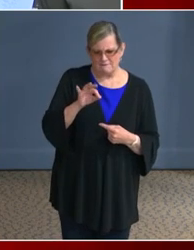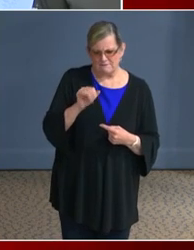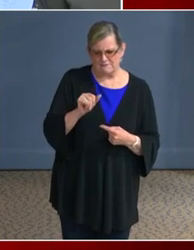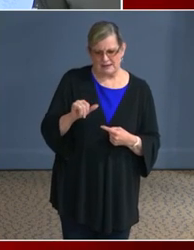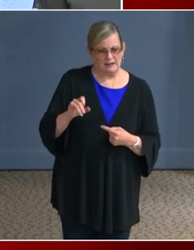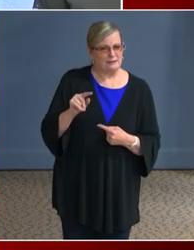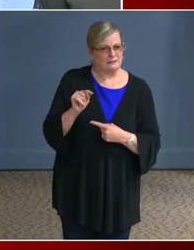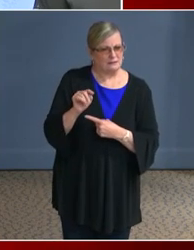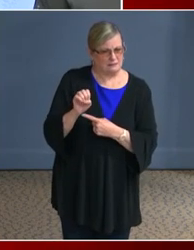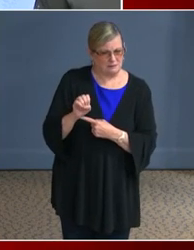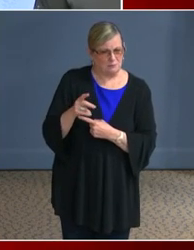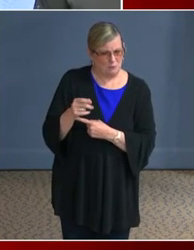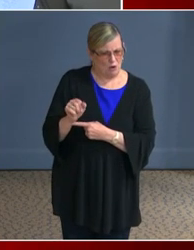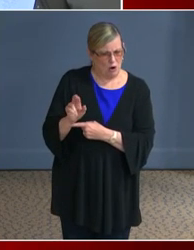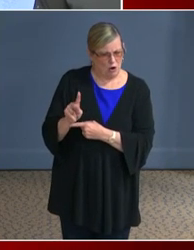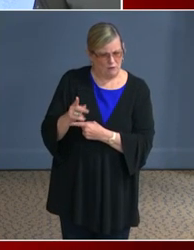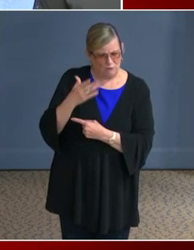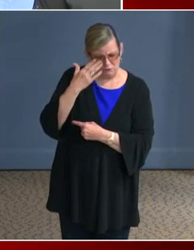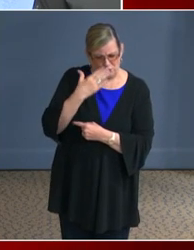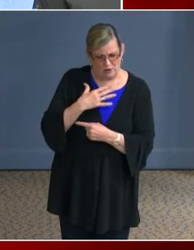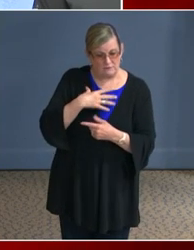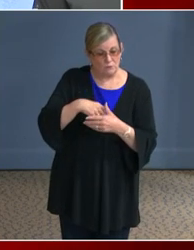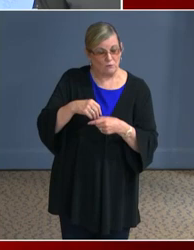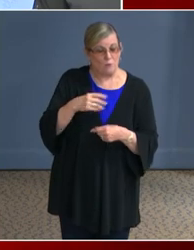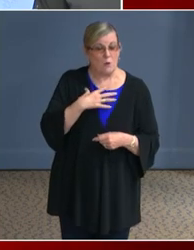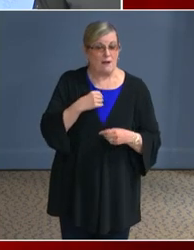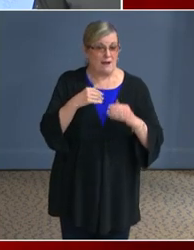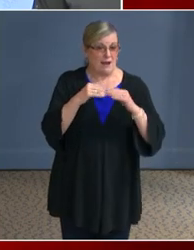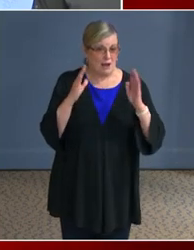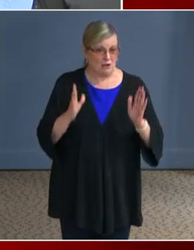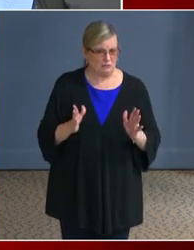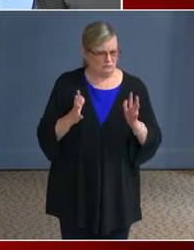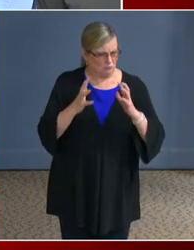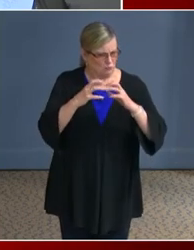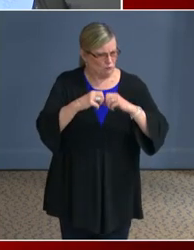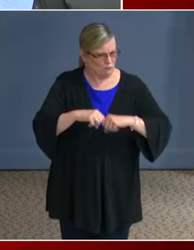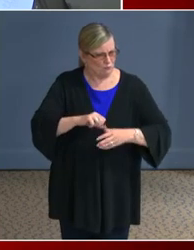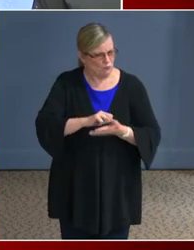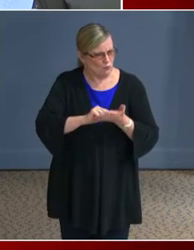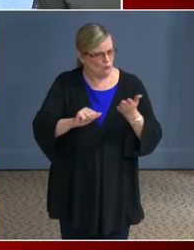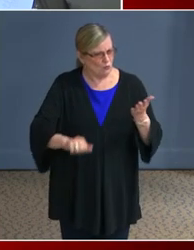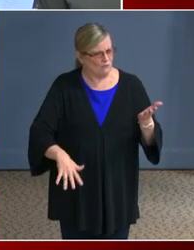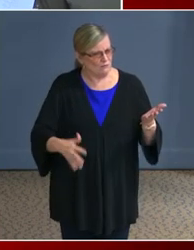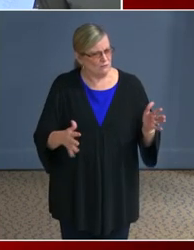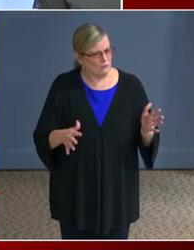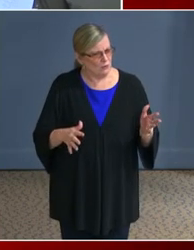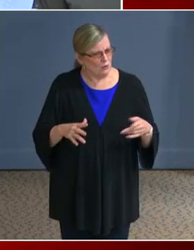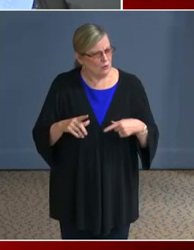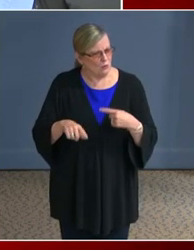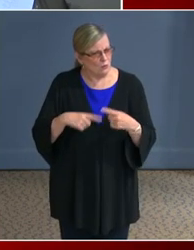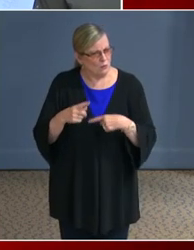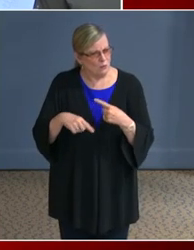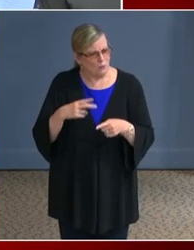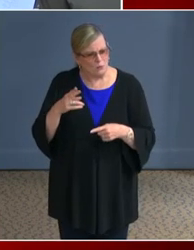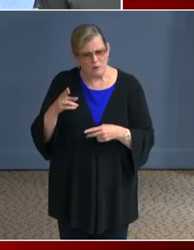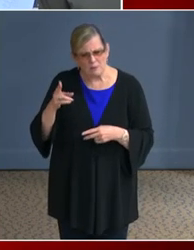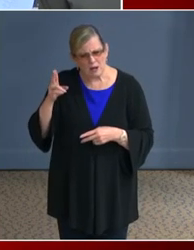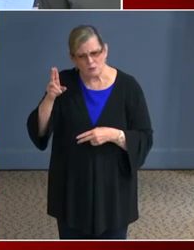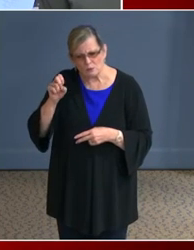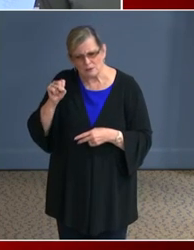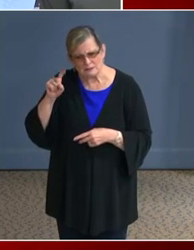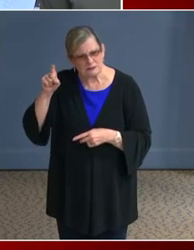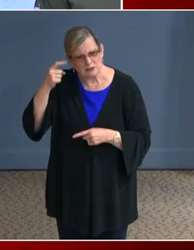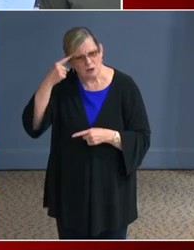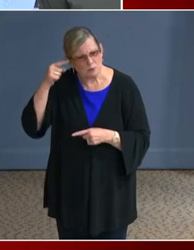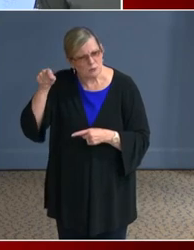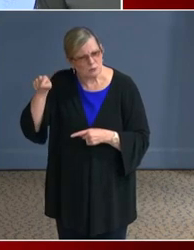the fencing around the Capitol and any thoughts about the National Guard's official last day being Sunday. Should they remain? Should